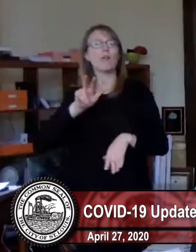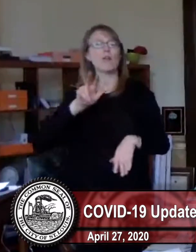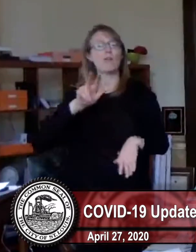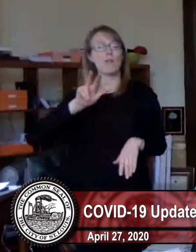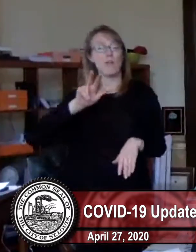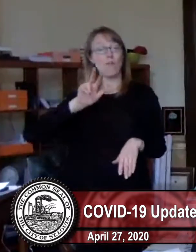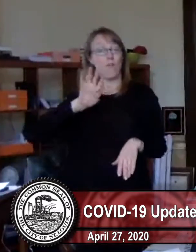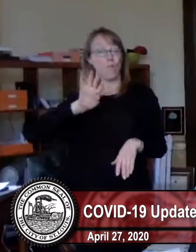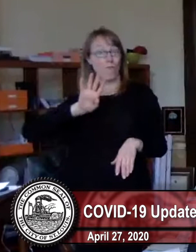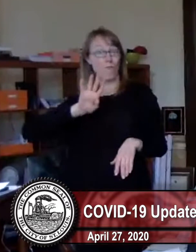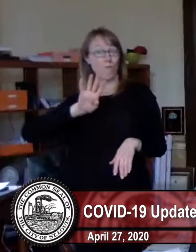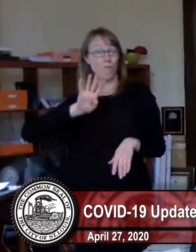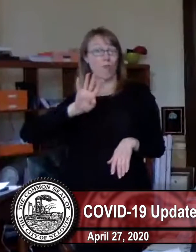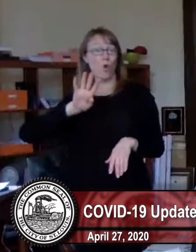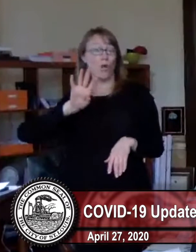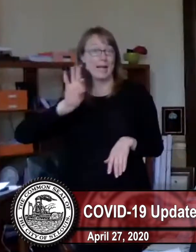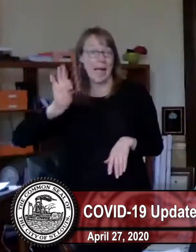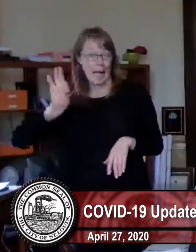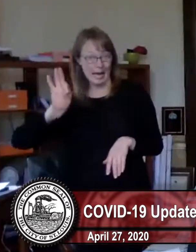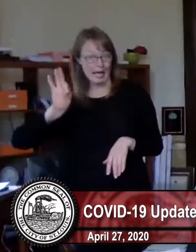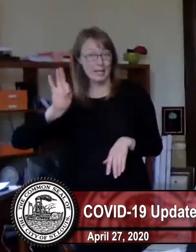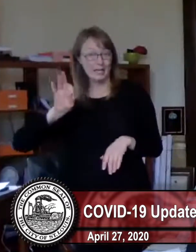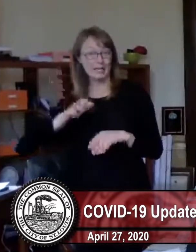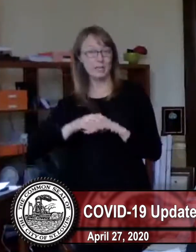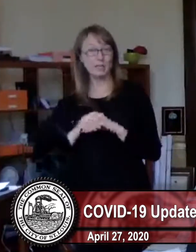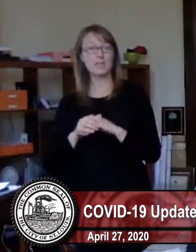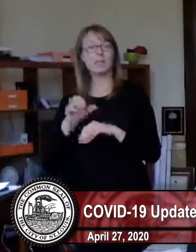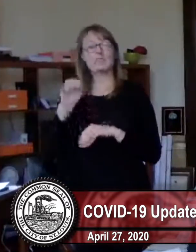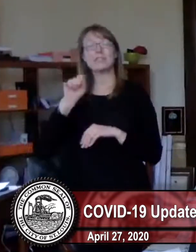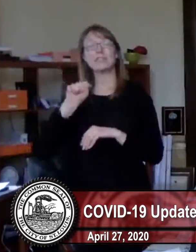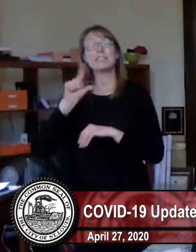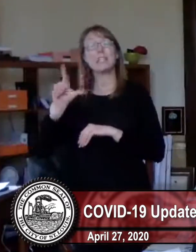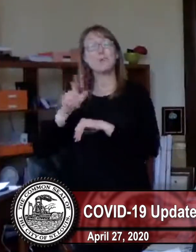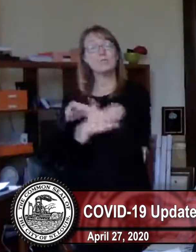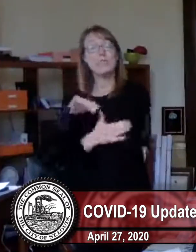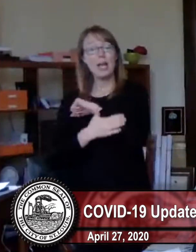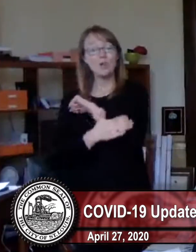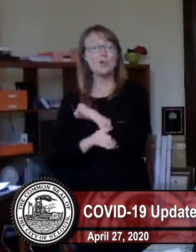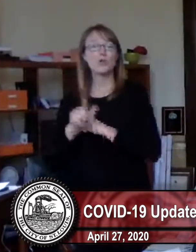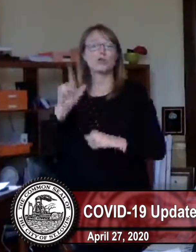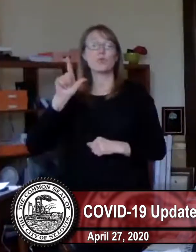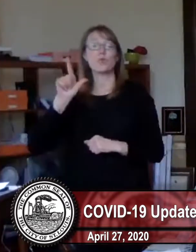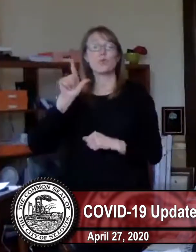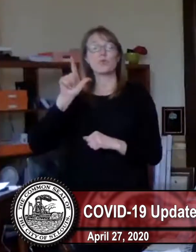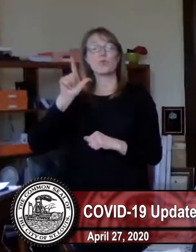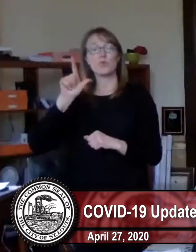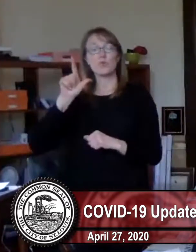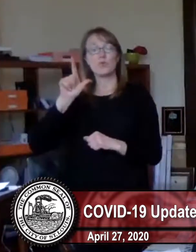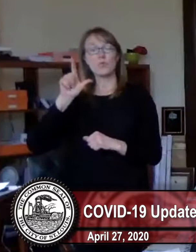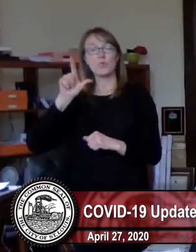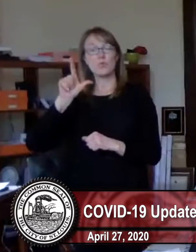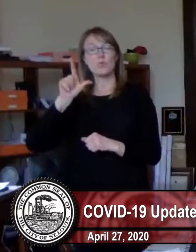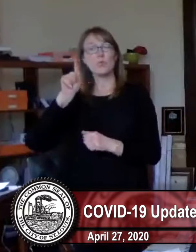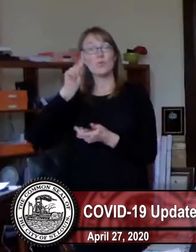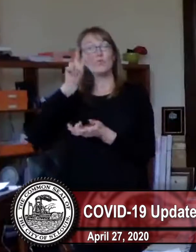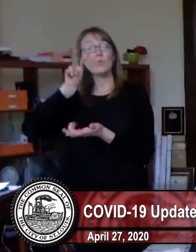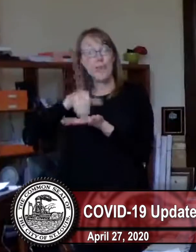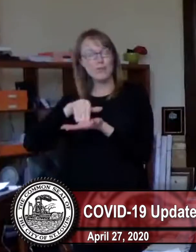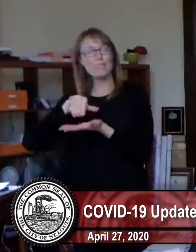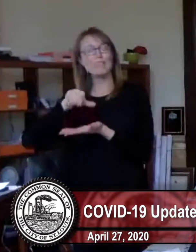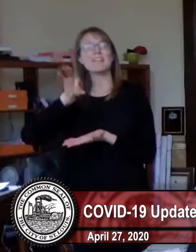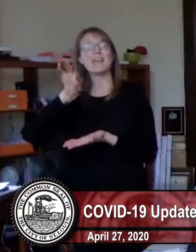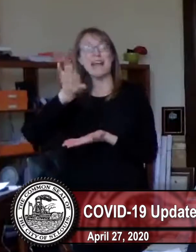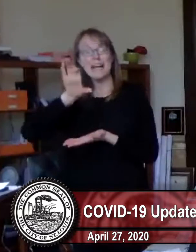cases in St. Louis County. I'll use round numbers here. 2,900, 132 deaths. St. Charles,